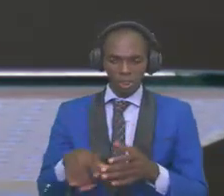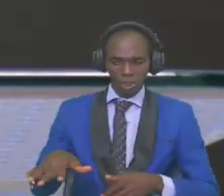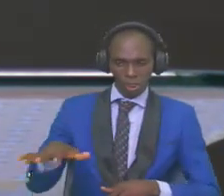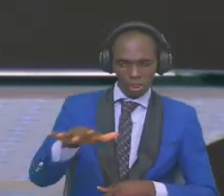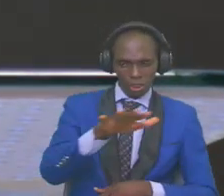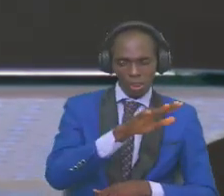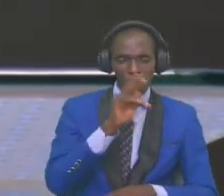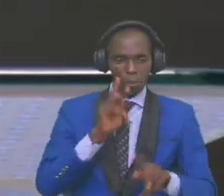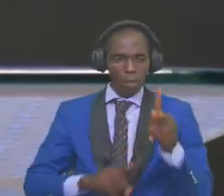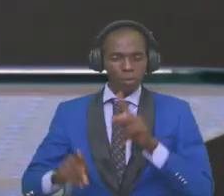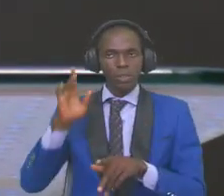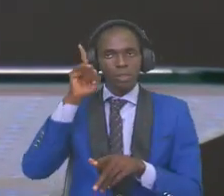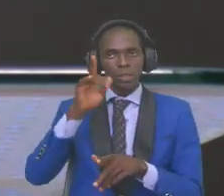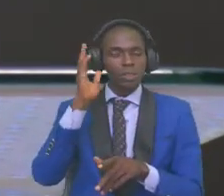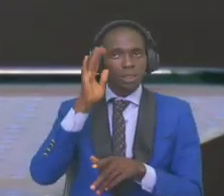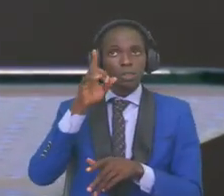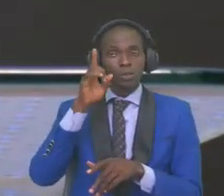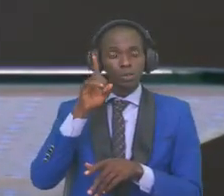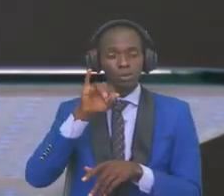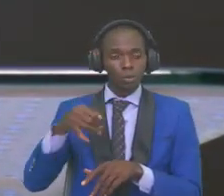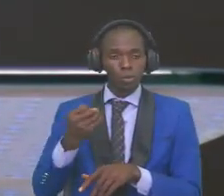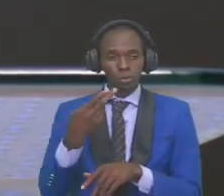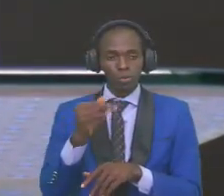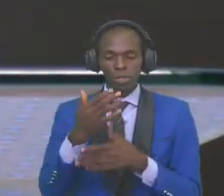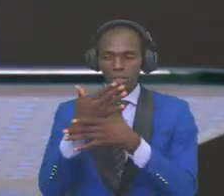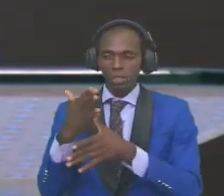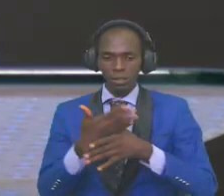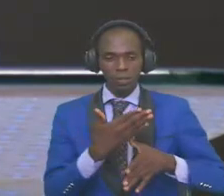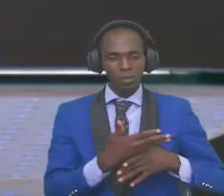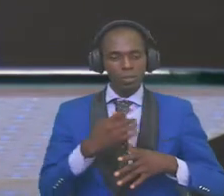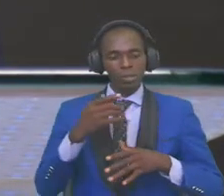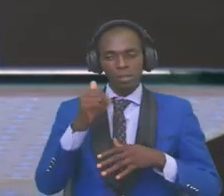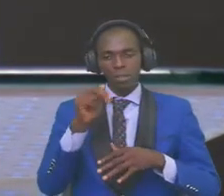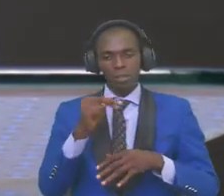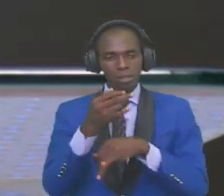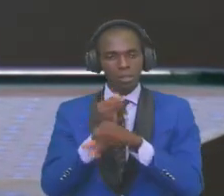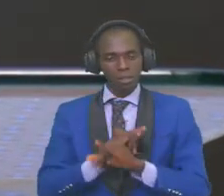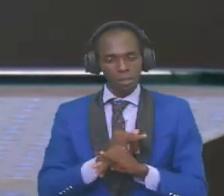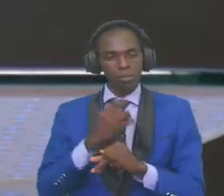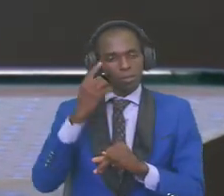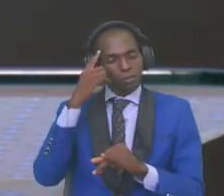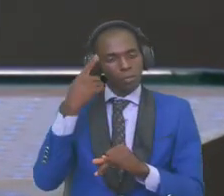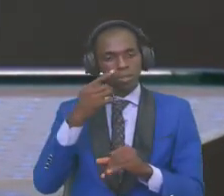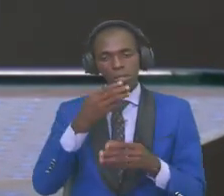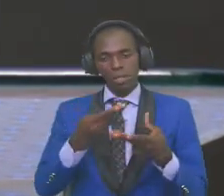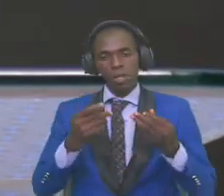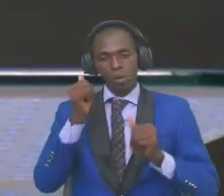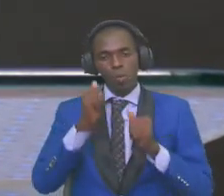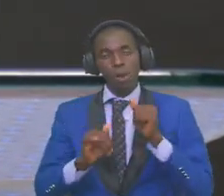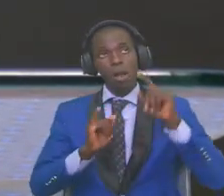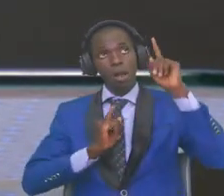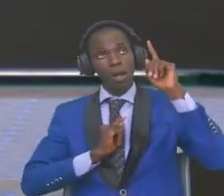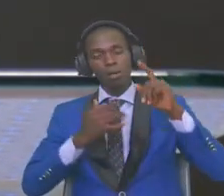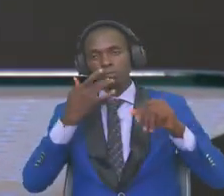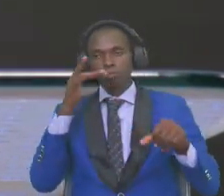thou divide for an inheritance the land which I swear unto their fathers to give